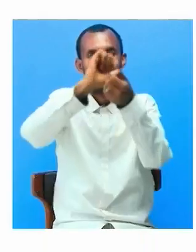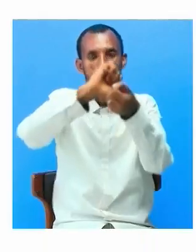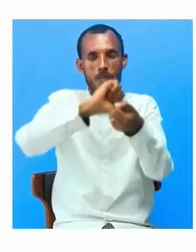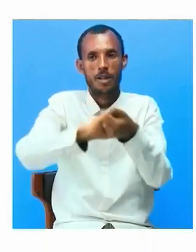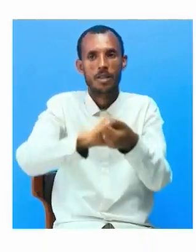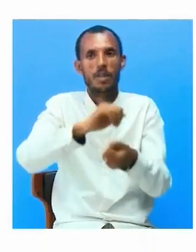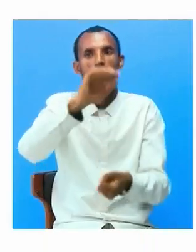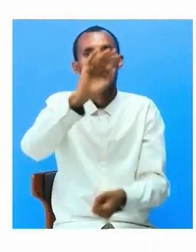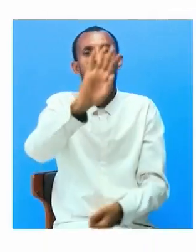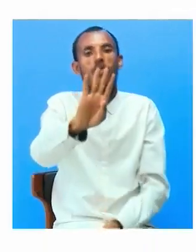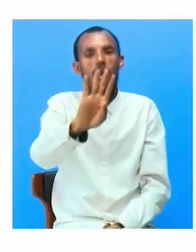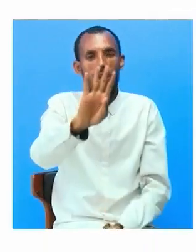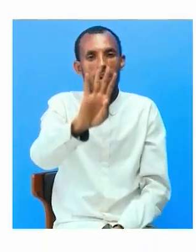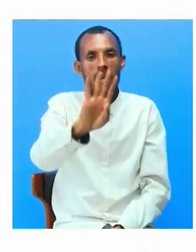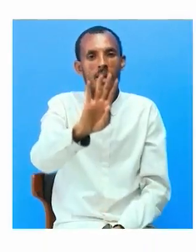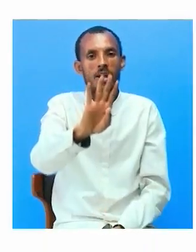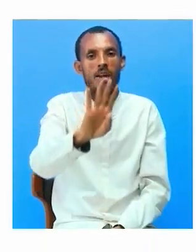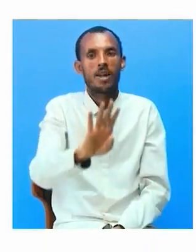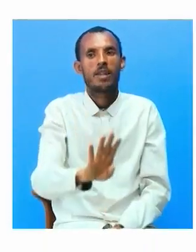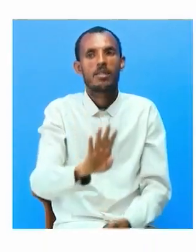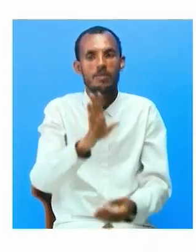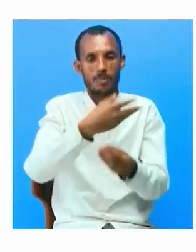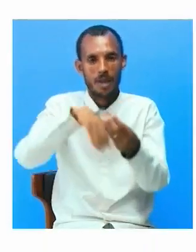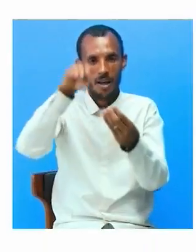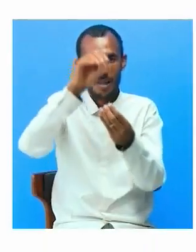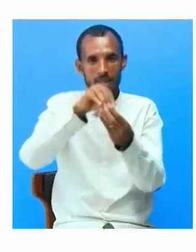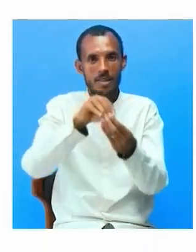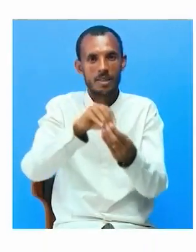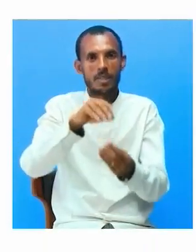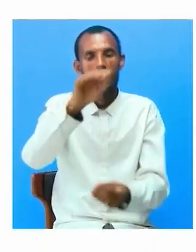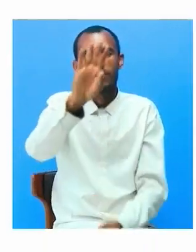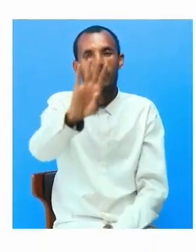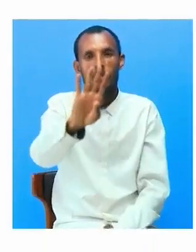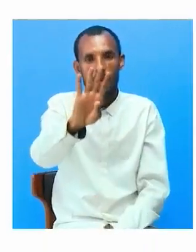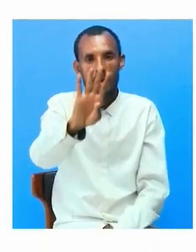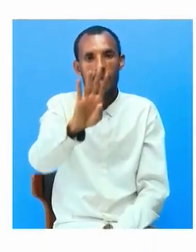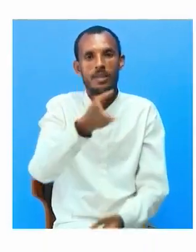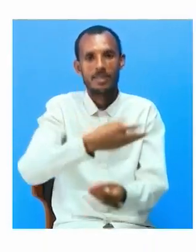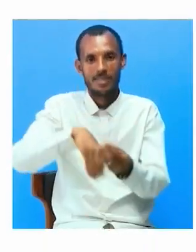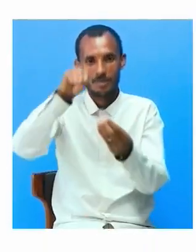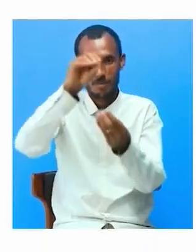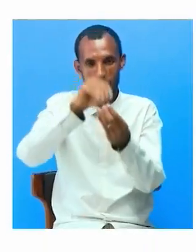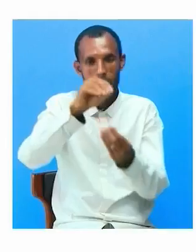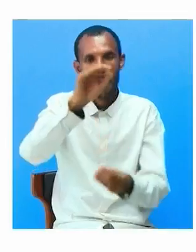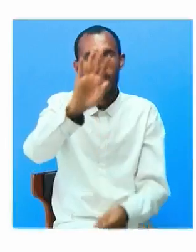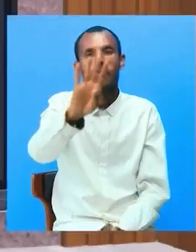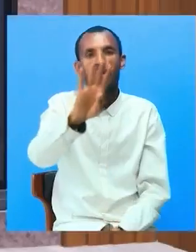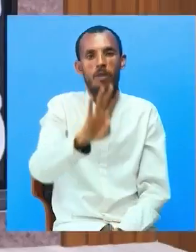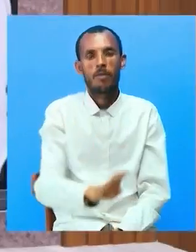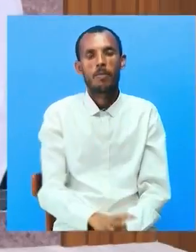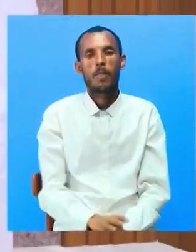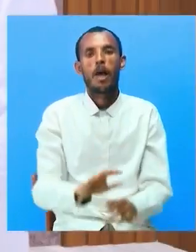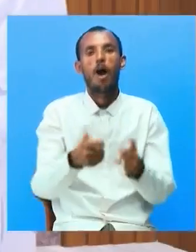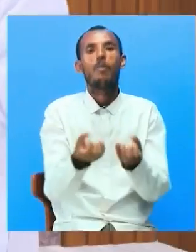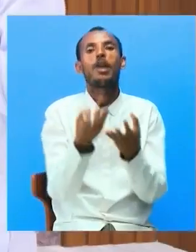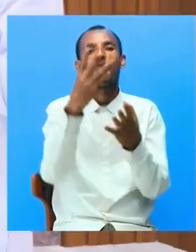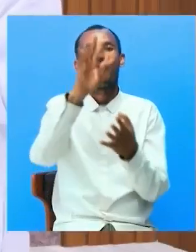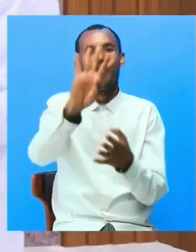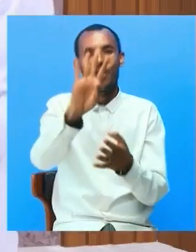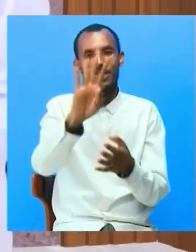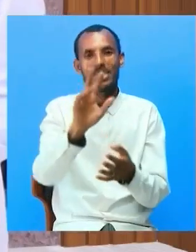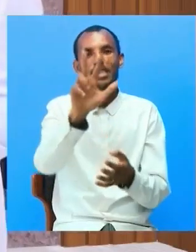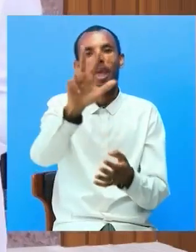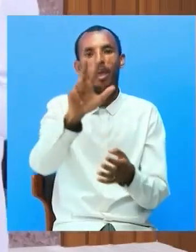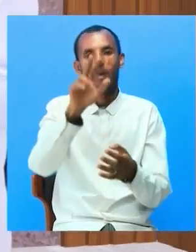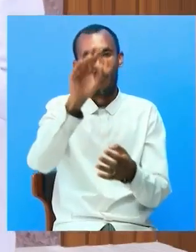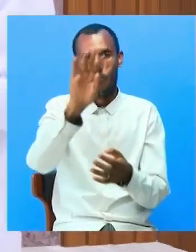form. 4 plus 4 plus 4. How many 4s? 3.